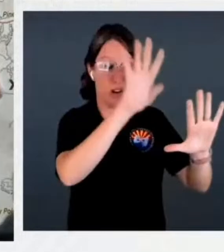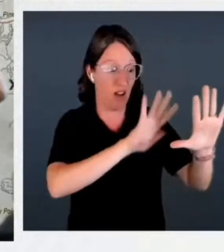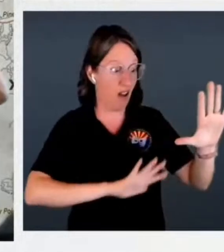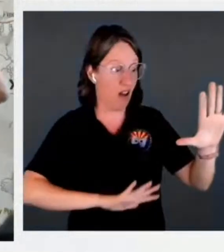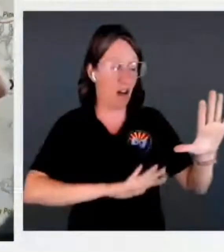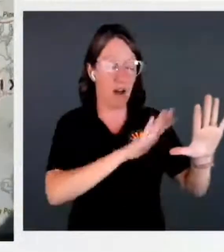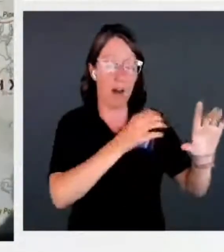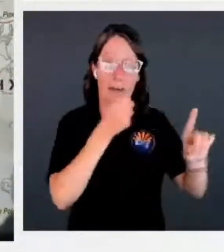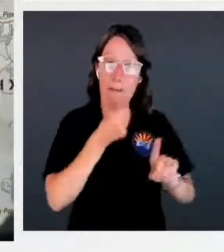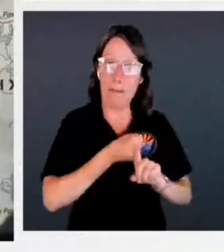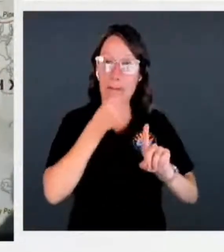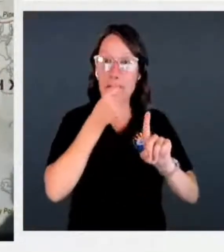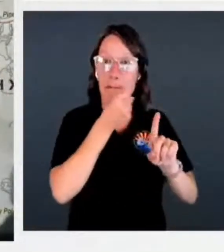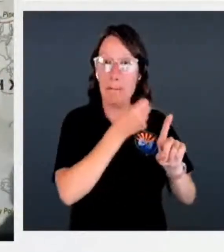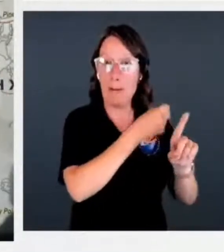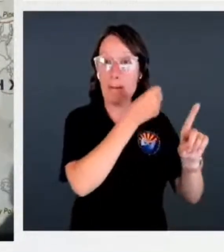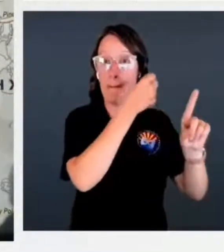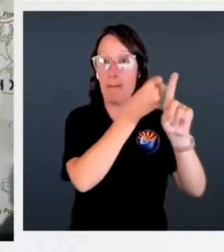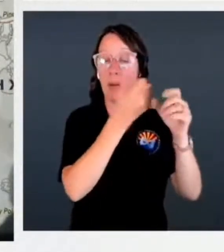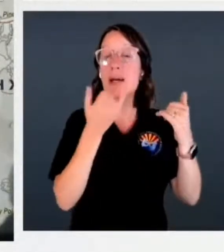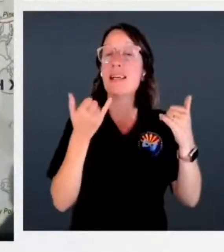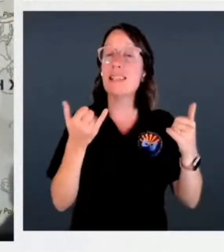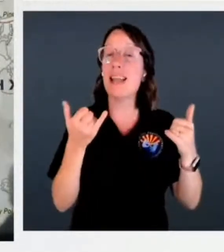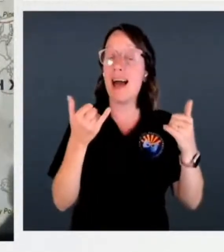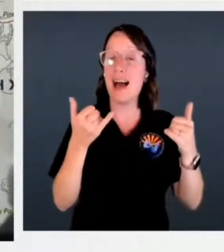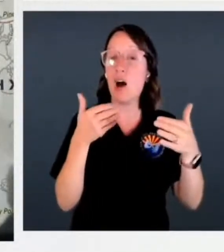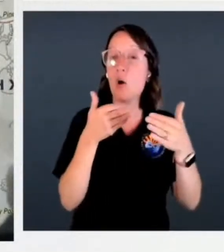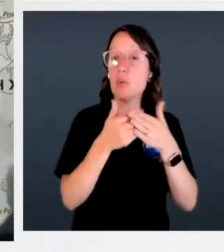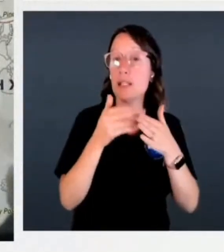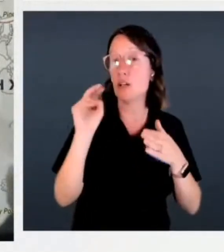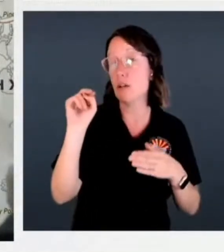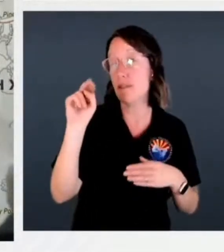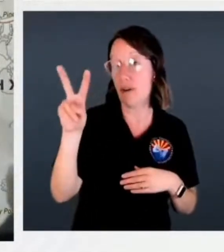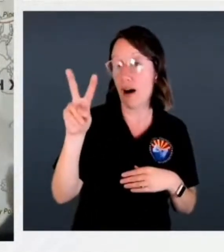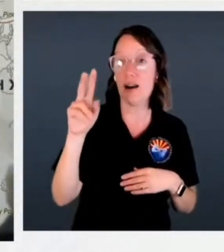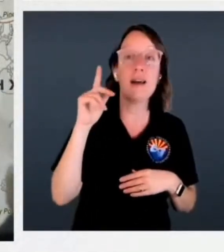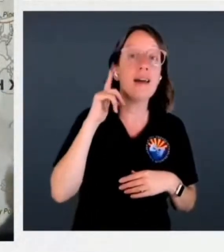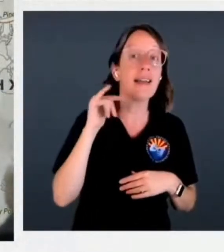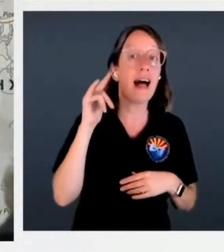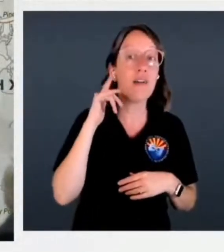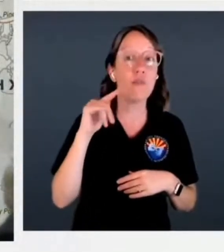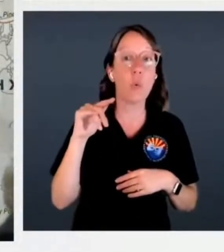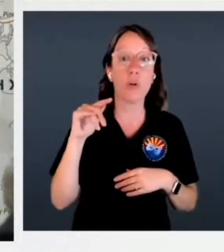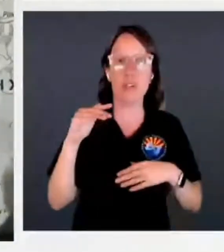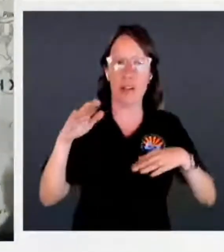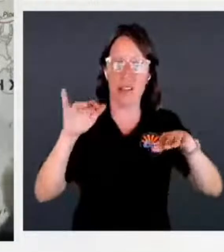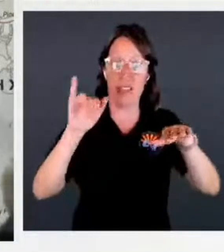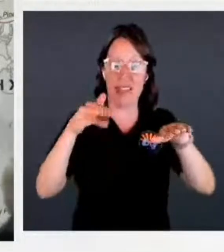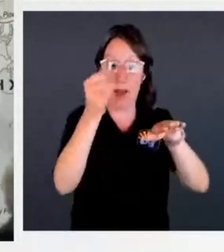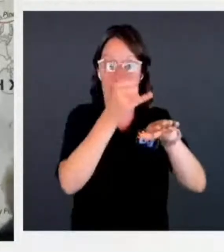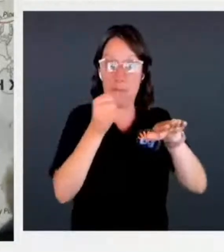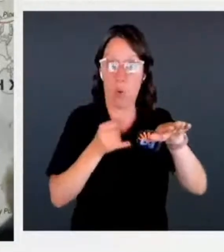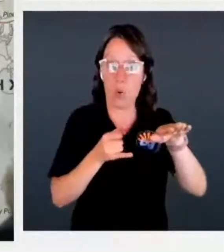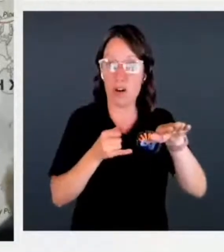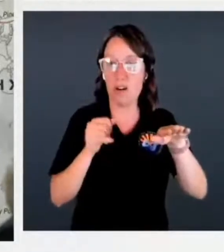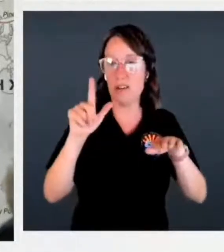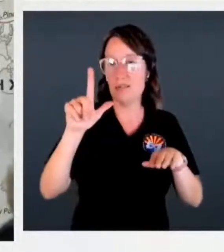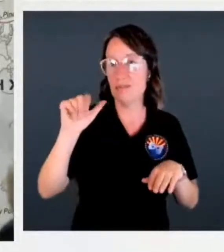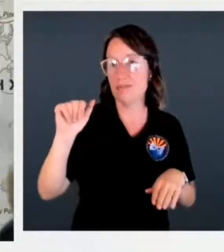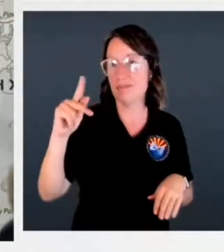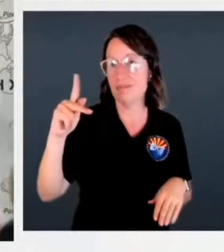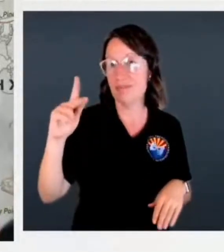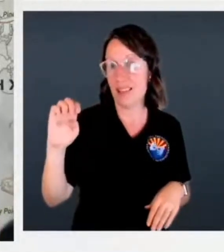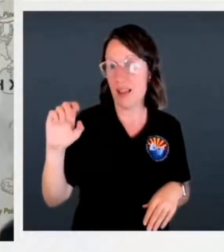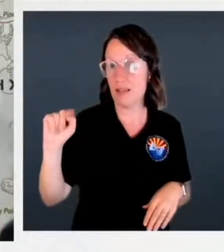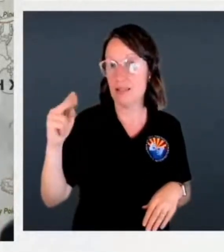50 miles north of Lake Tahoe along the California-Nevada border, but the moisture associated with that going to continue north. For